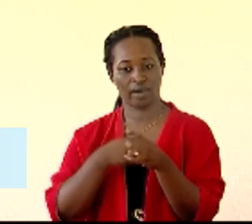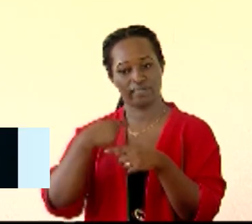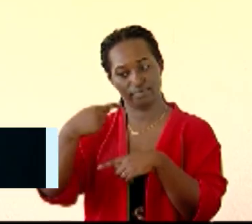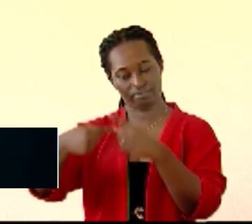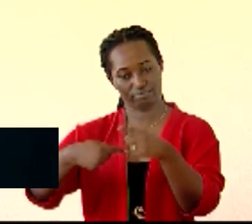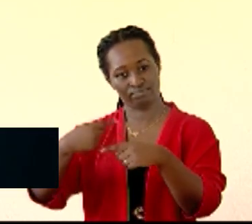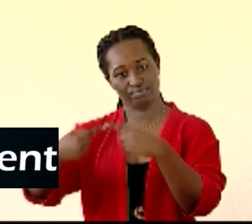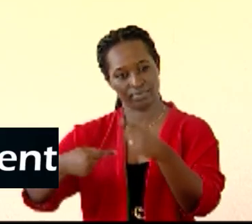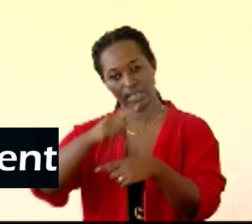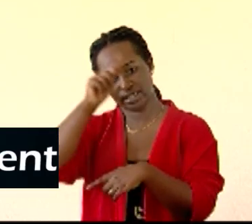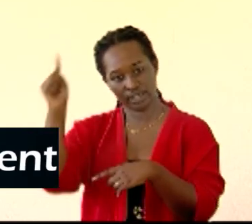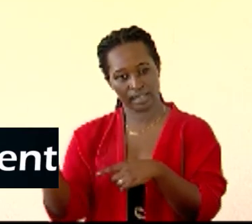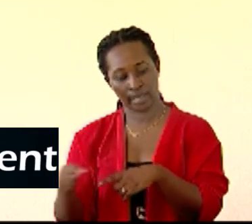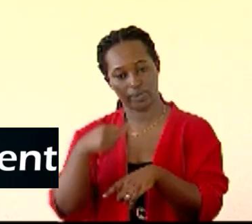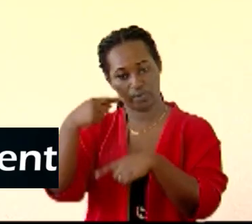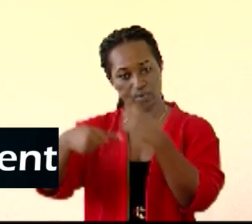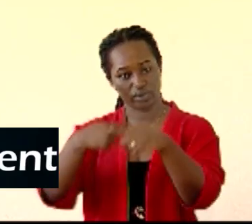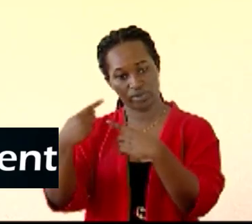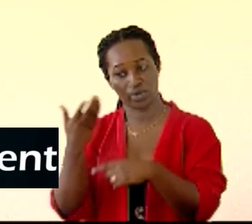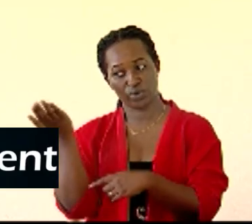continues to bring back.